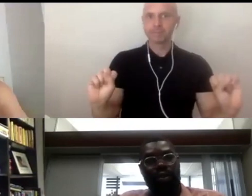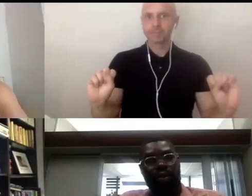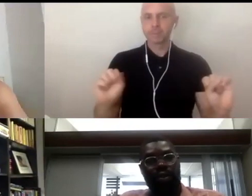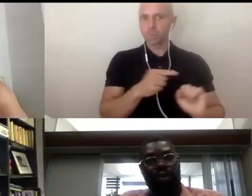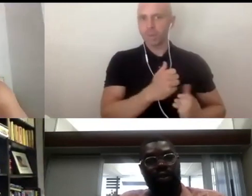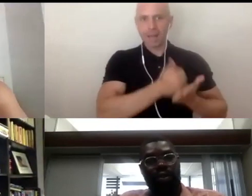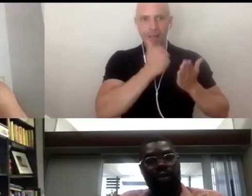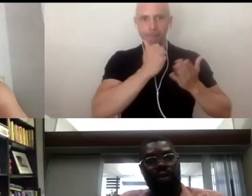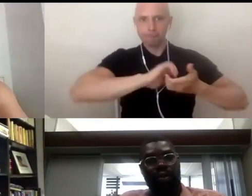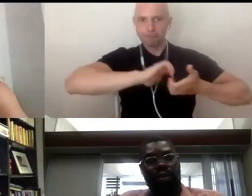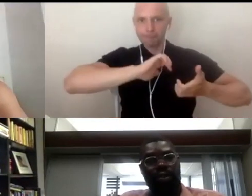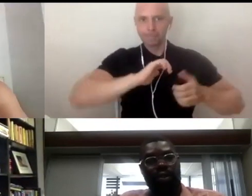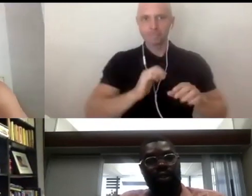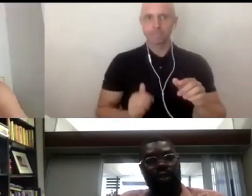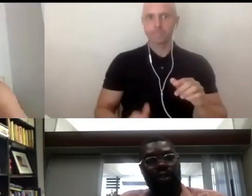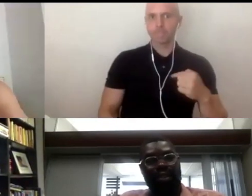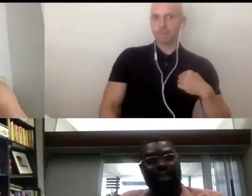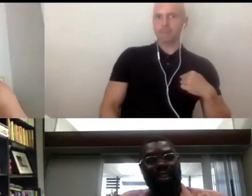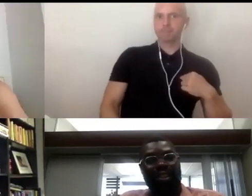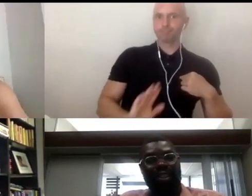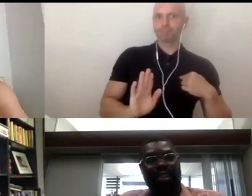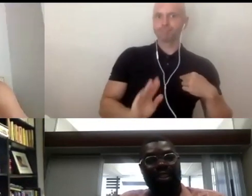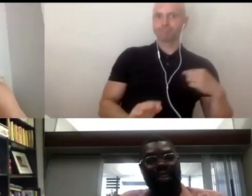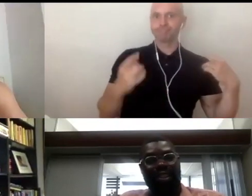Maxine, this one's not me. Really? Now who's